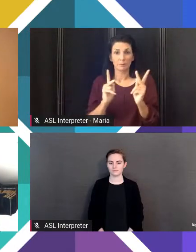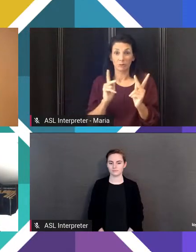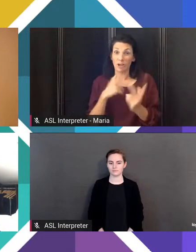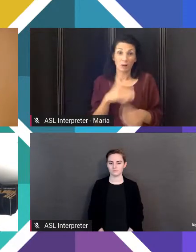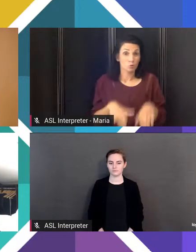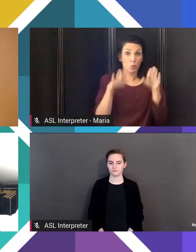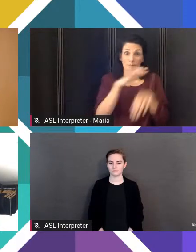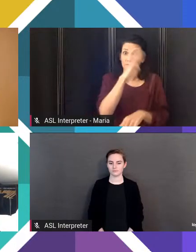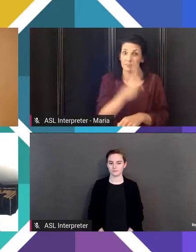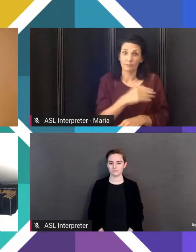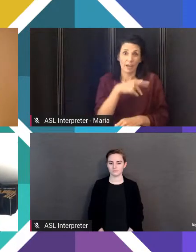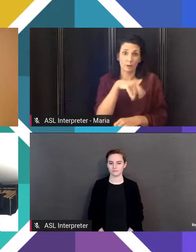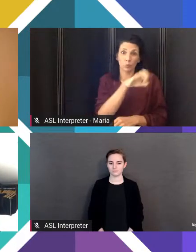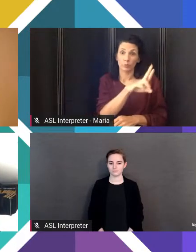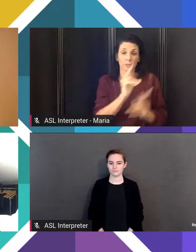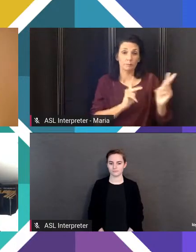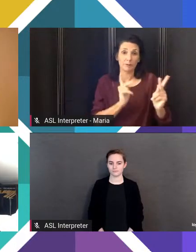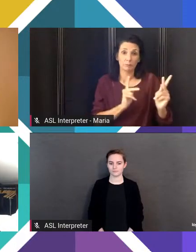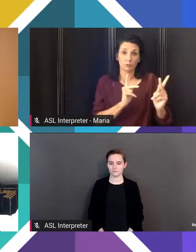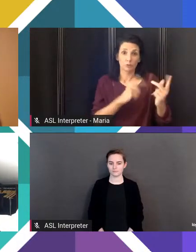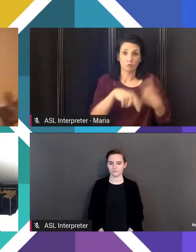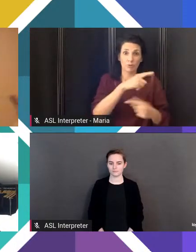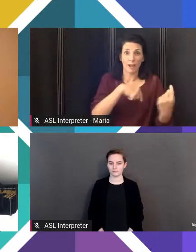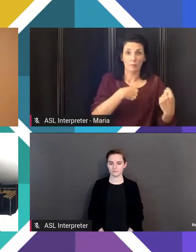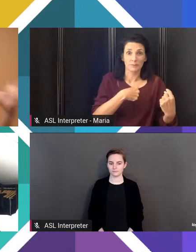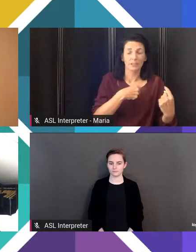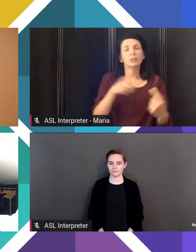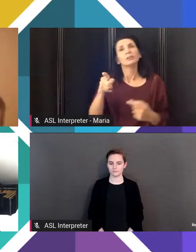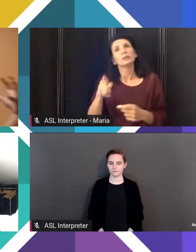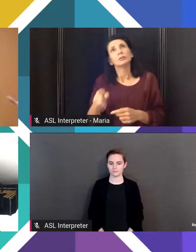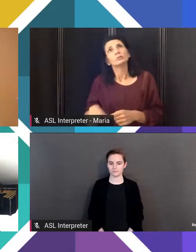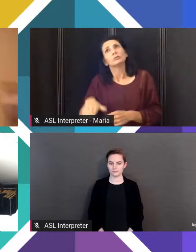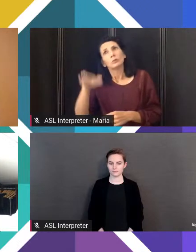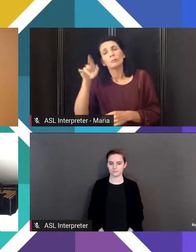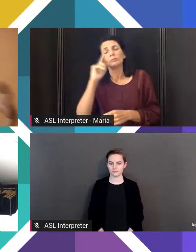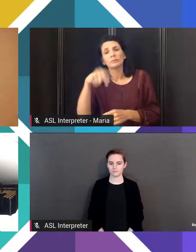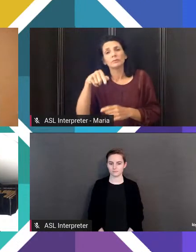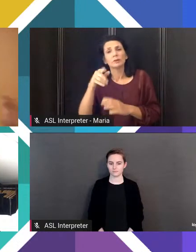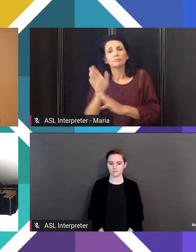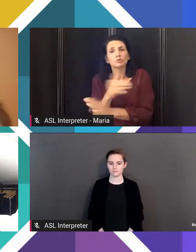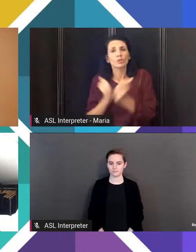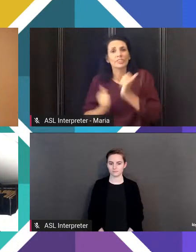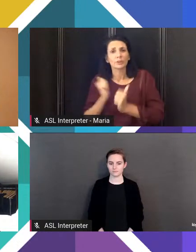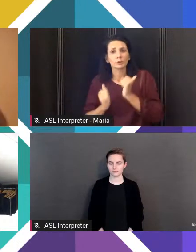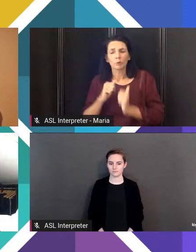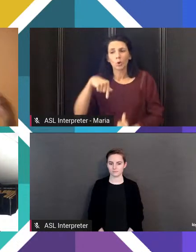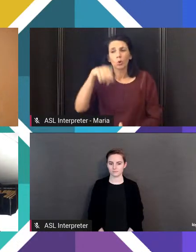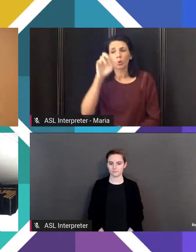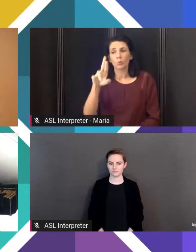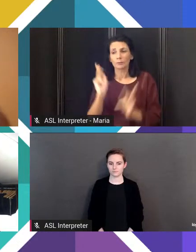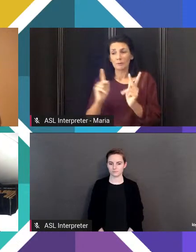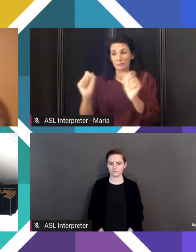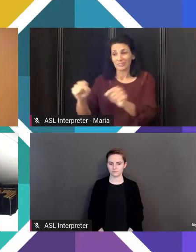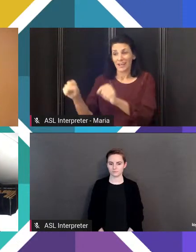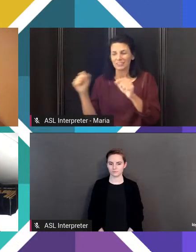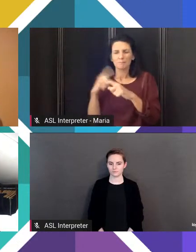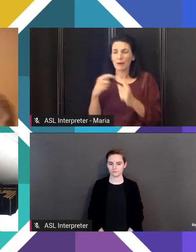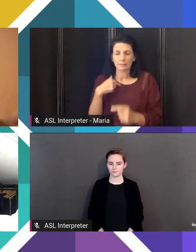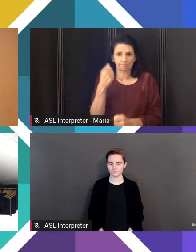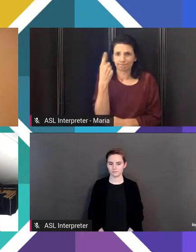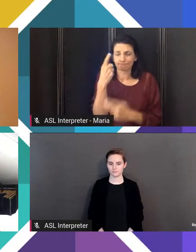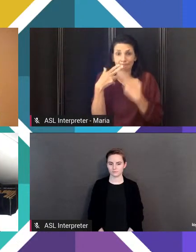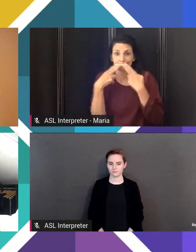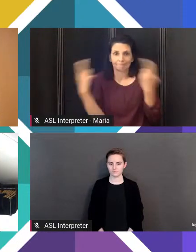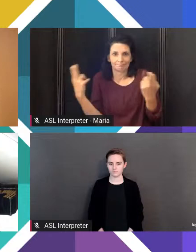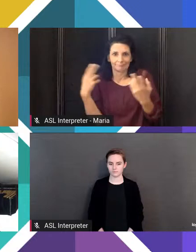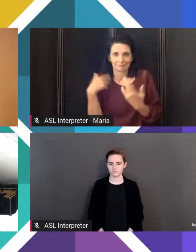me. Like even when I was younger in musical theater, like there were like queer people, but I didn't really understand because I was like young and naive and